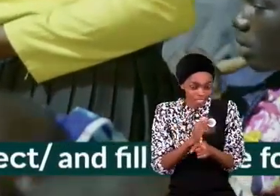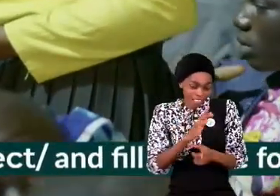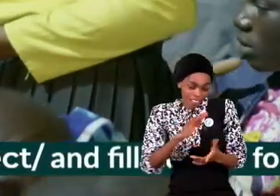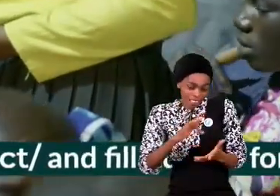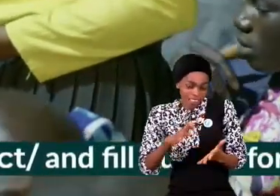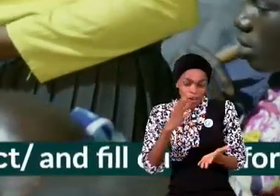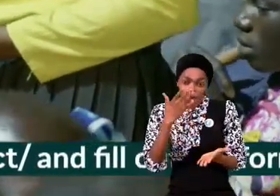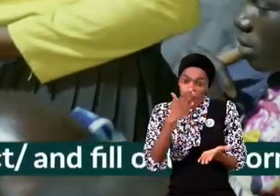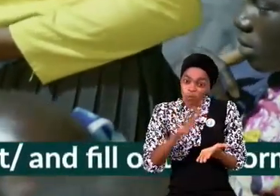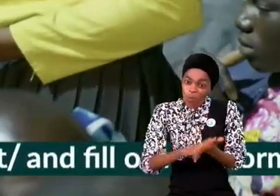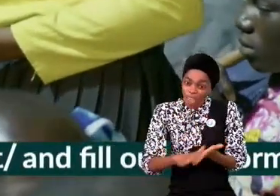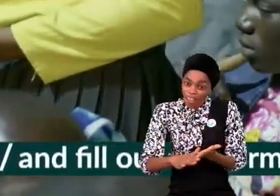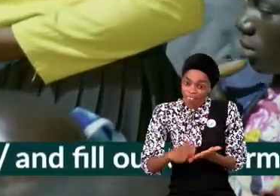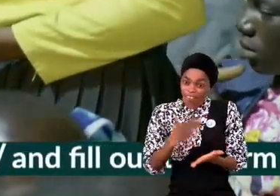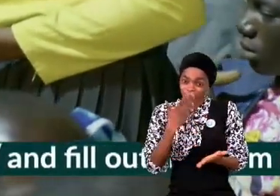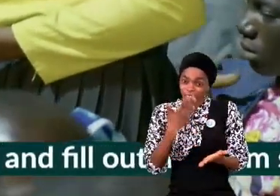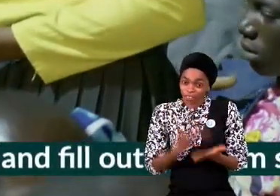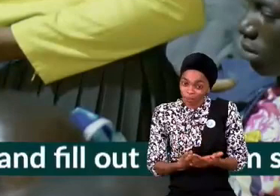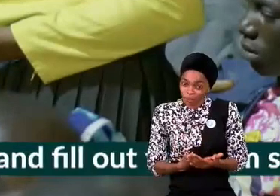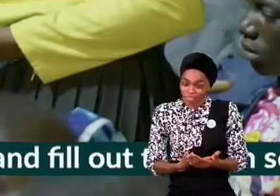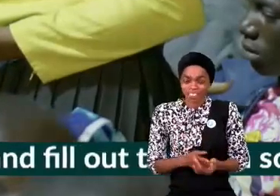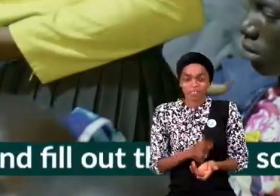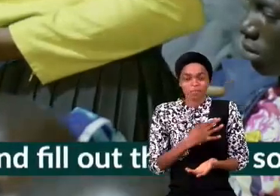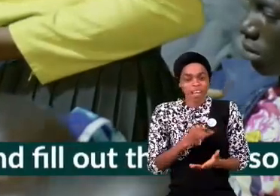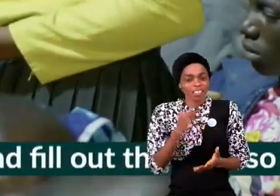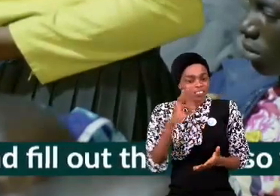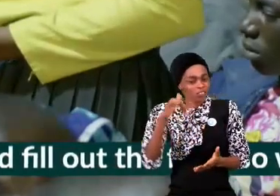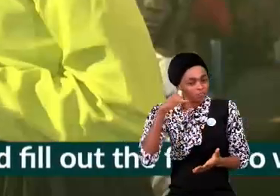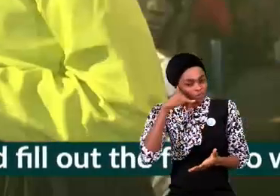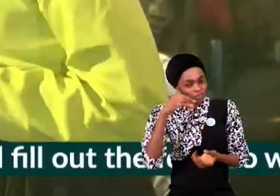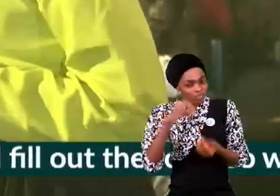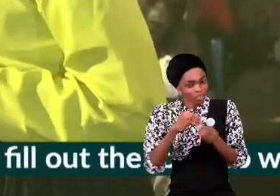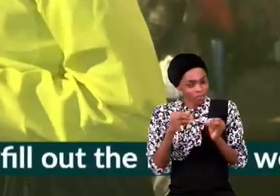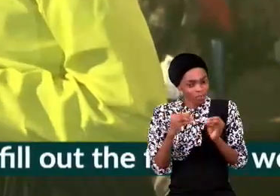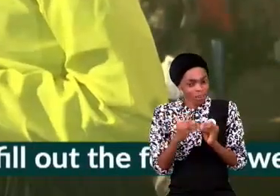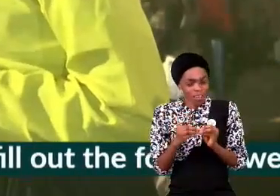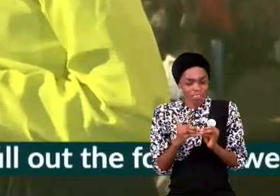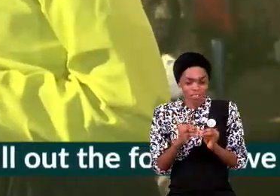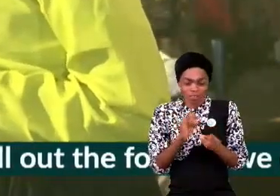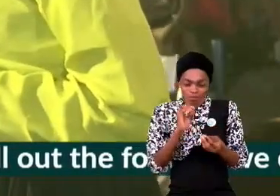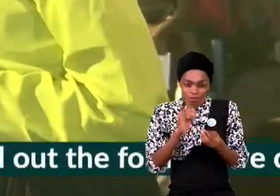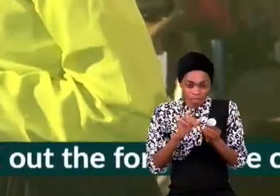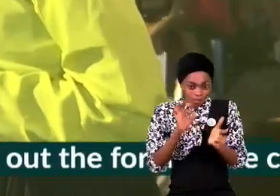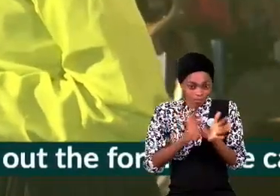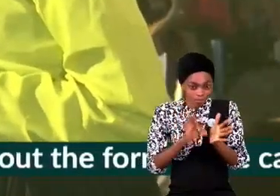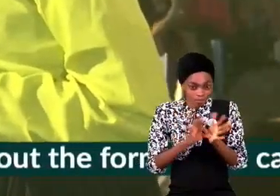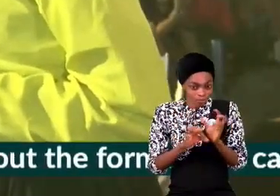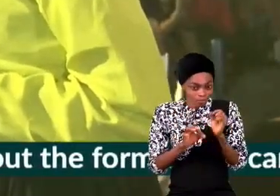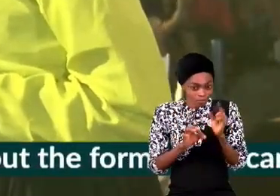dark there, close to the very far back of this auditorium.